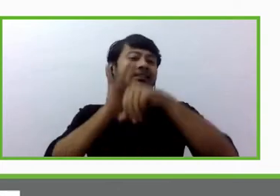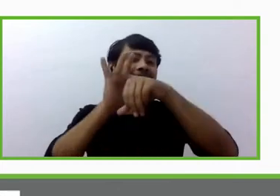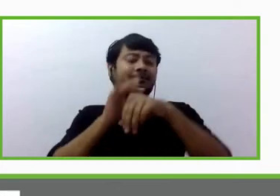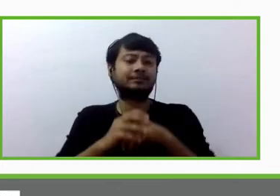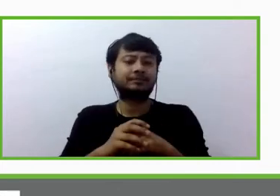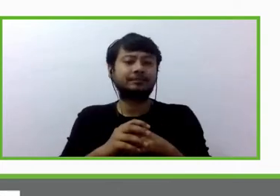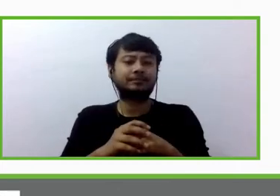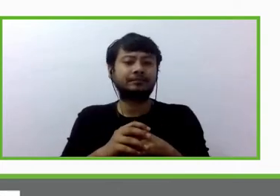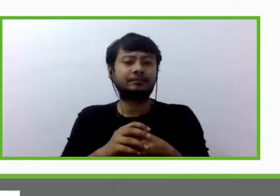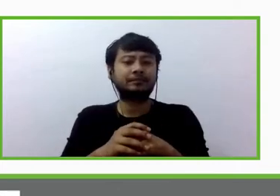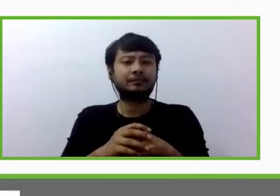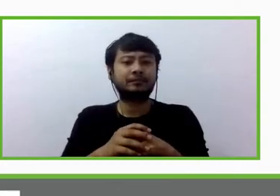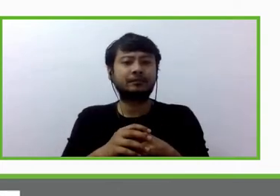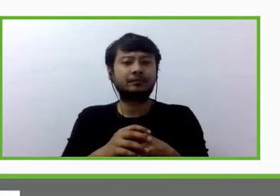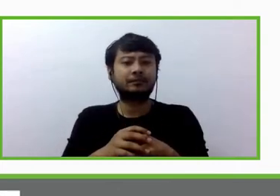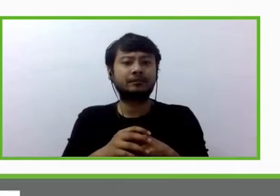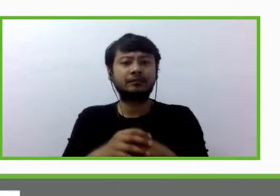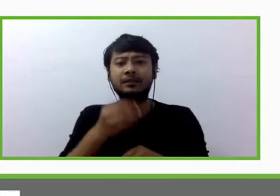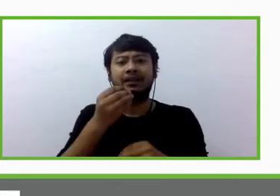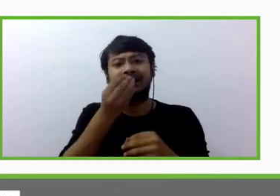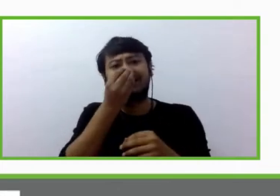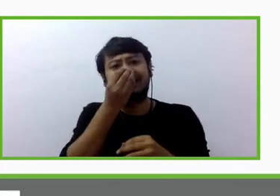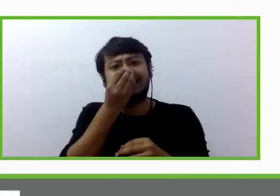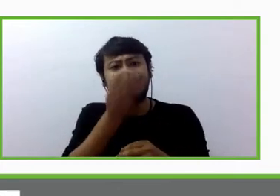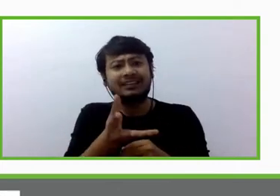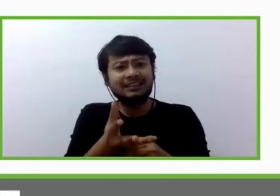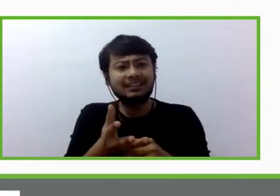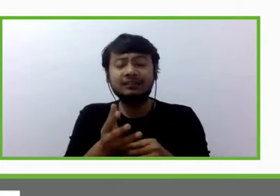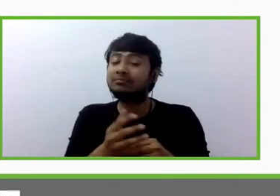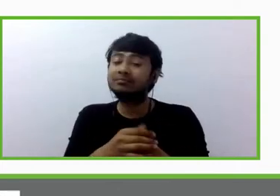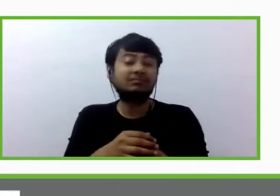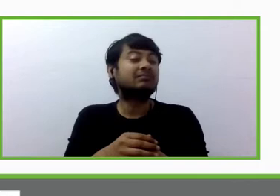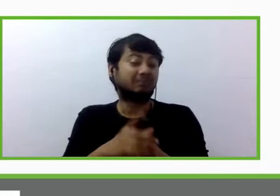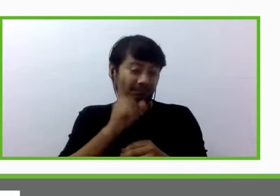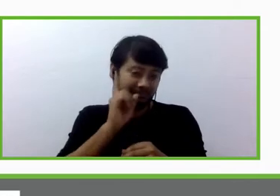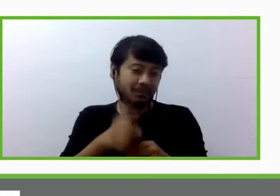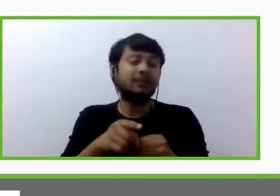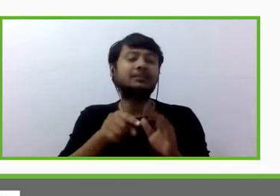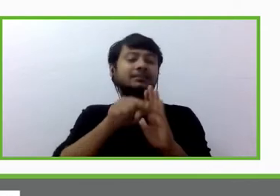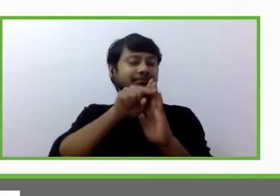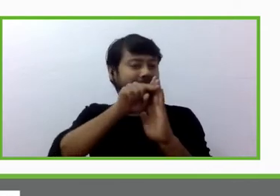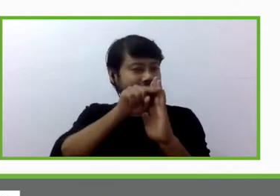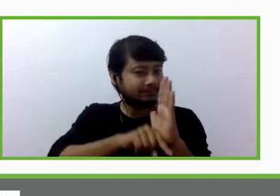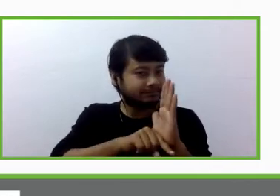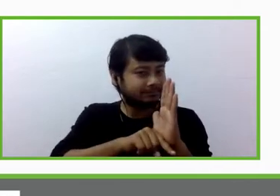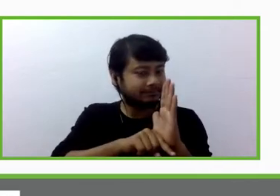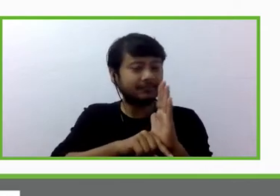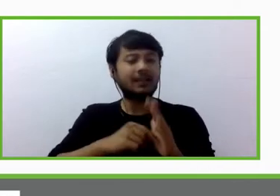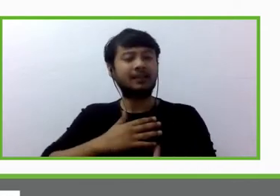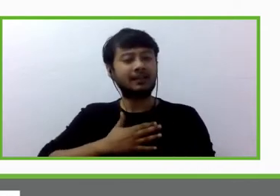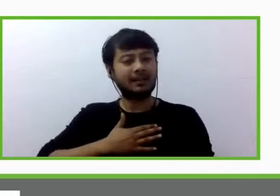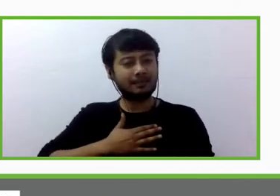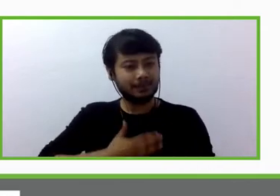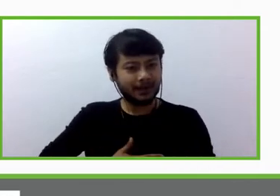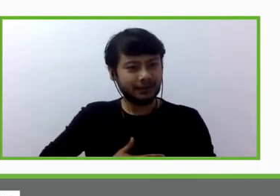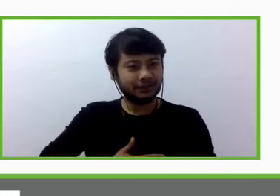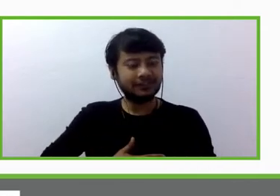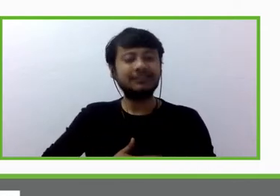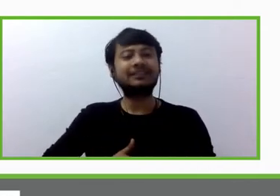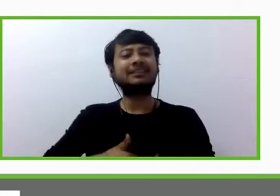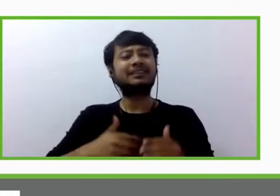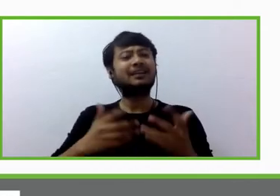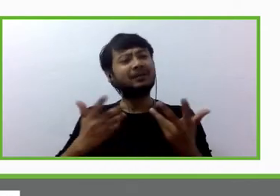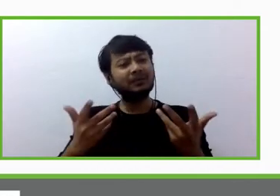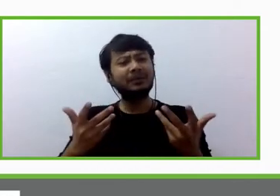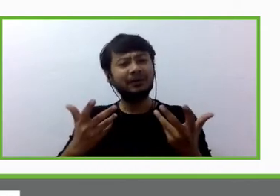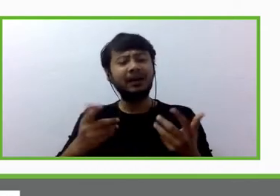with etiquette, politeness, compassion, and being eager to embrace